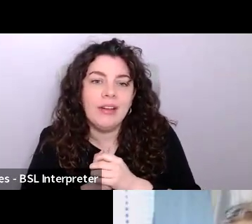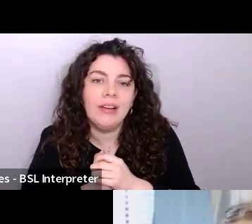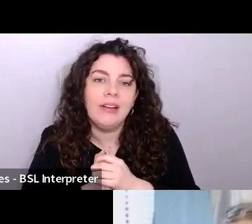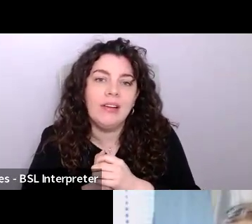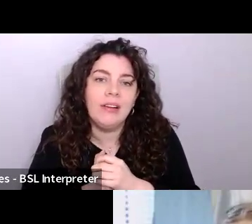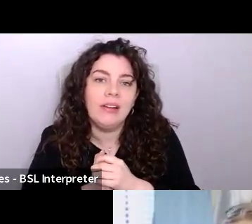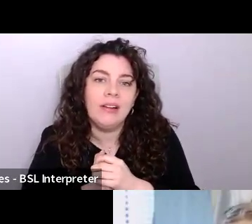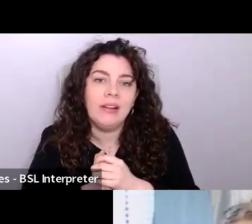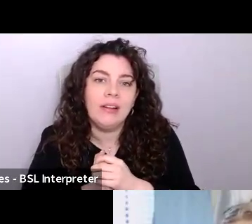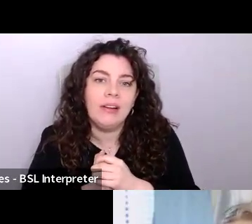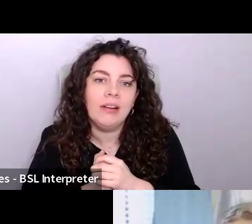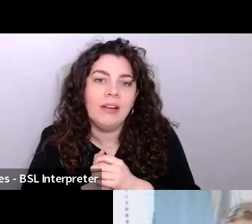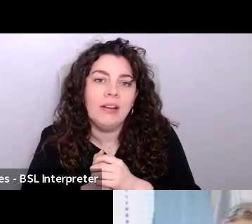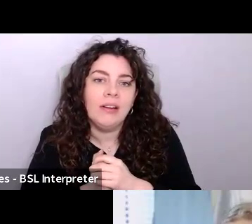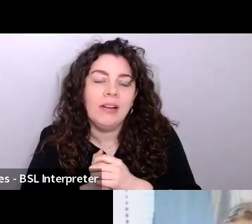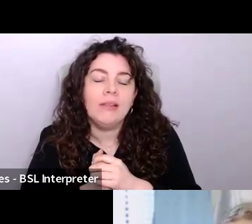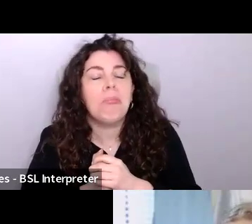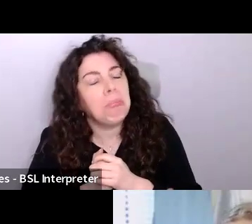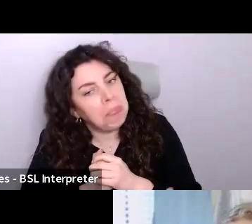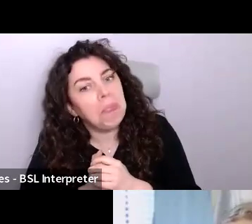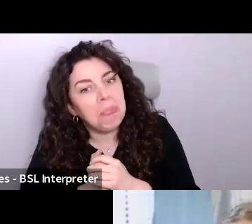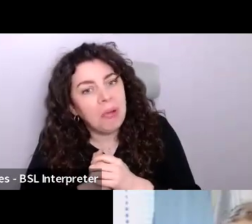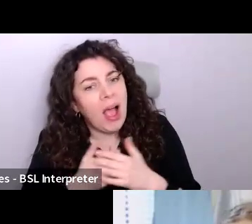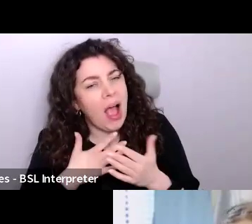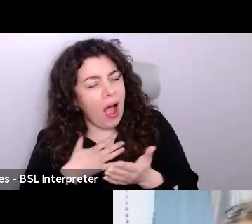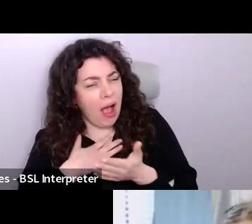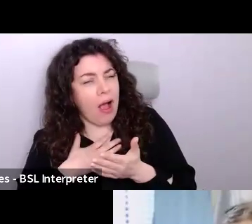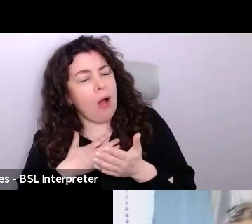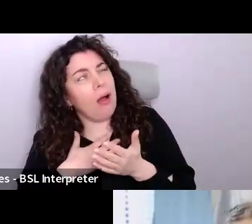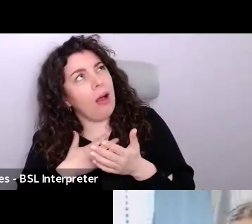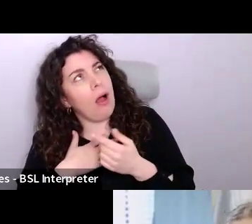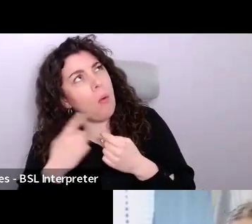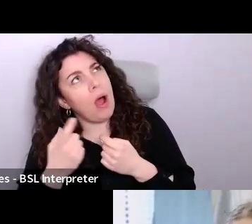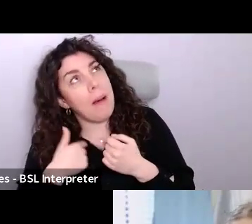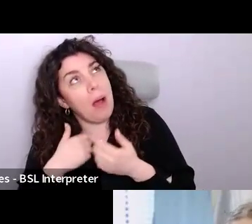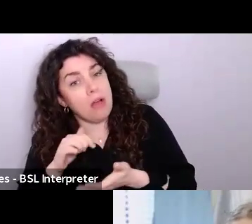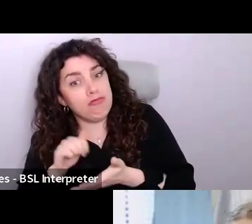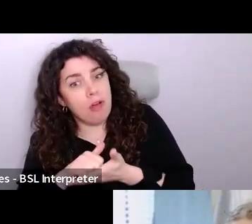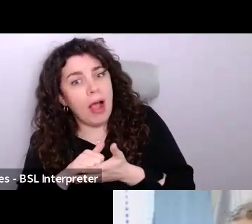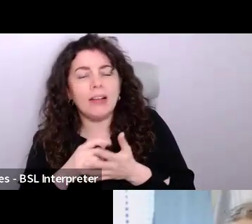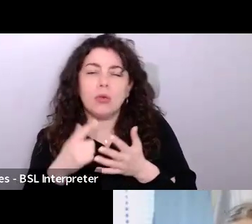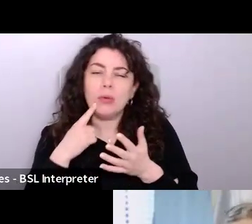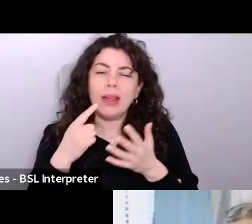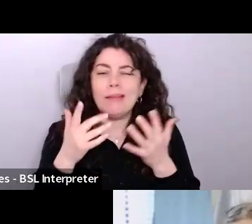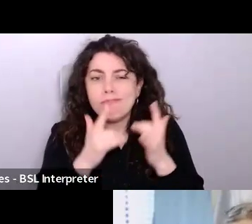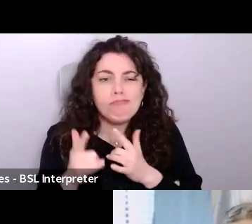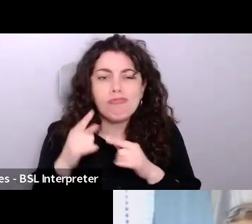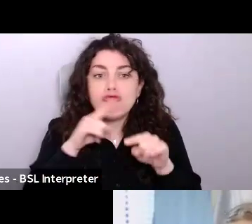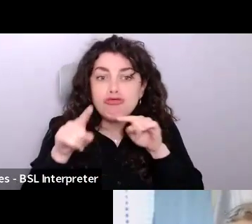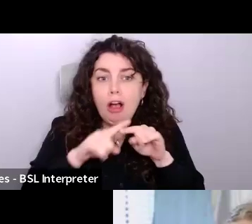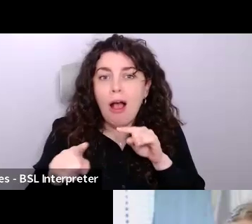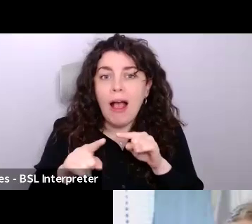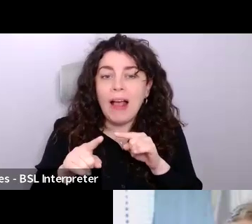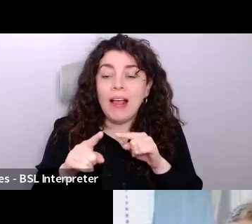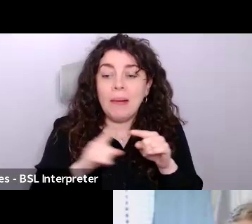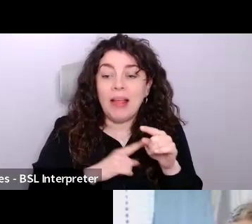Yeah, and so am I right in thinking that, you know, like you're saying, experimentation, that things can change?